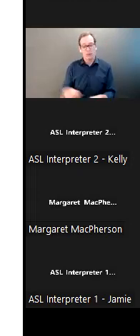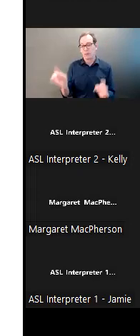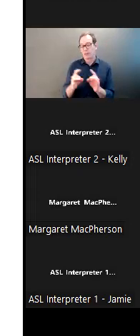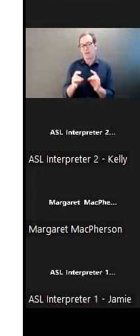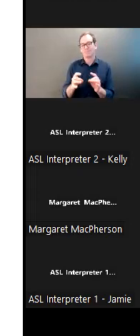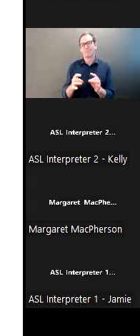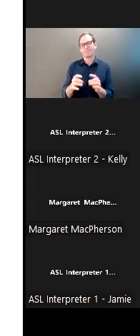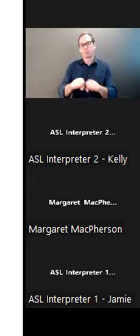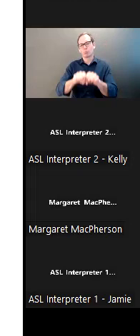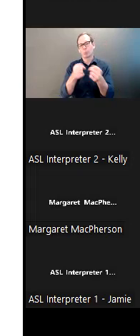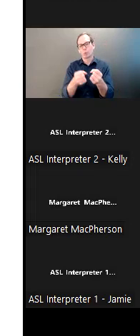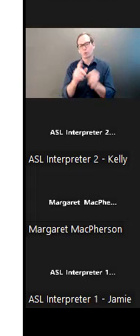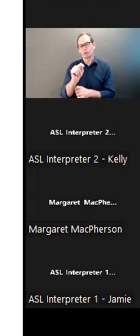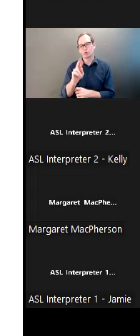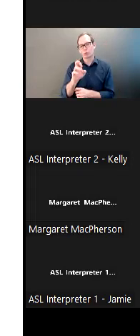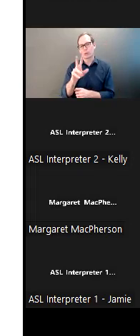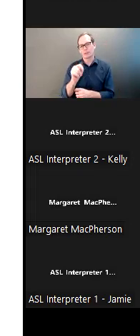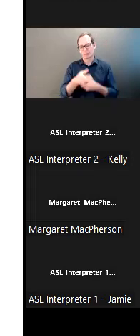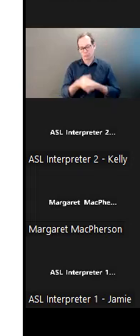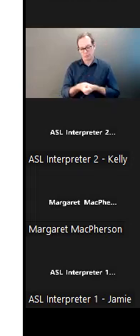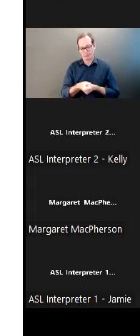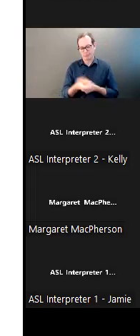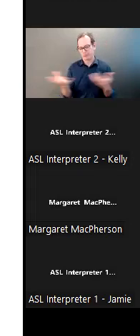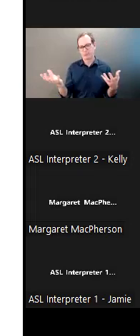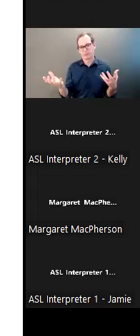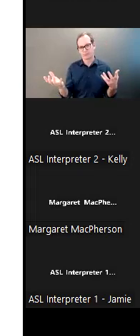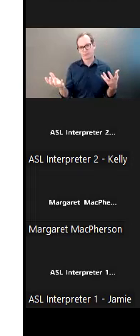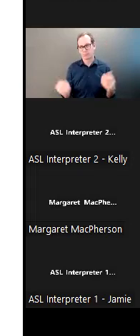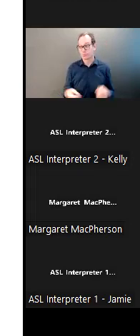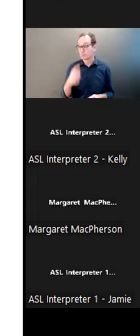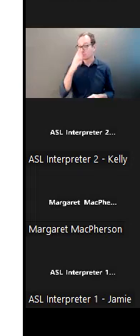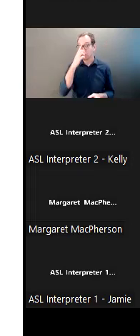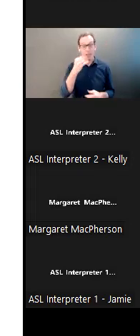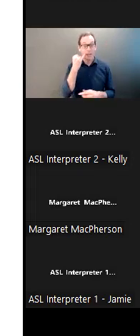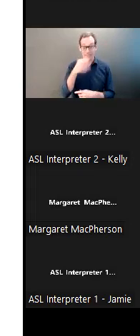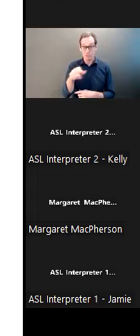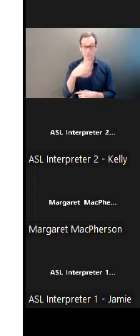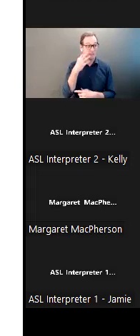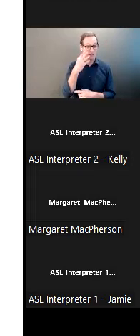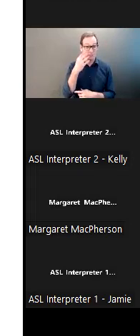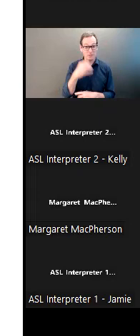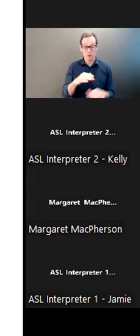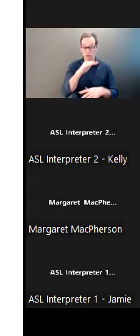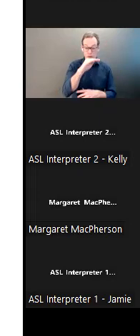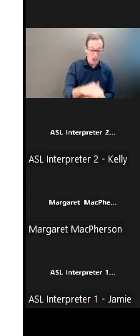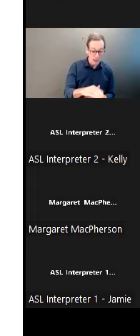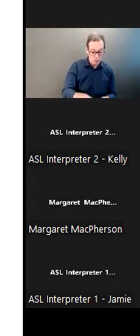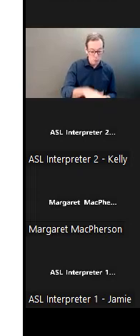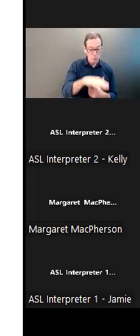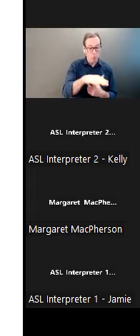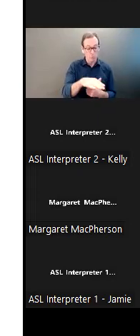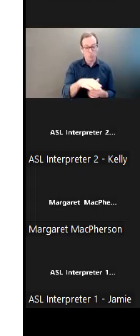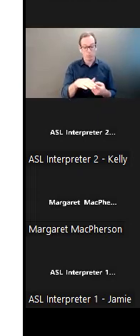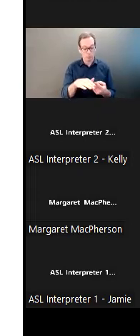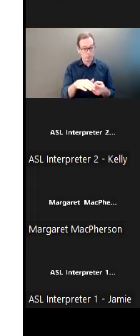point here is, if you have had these experiences, especially if they start in childhood, in terms of neglect and abuse and things like that,